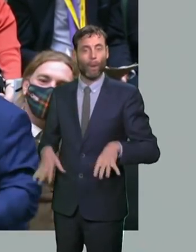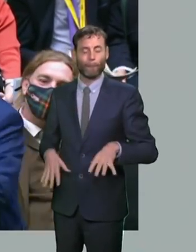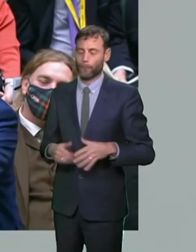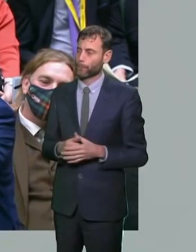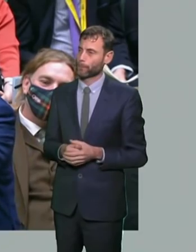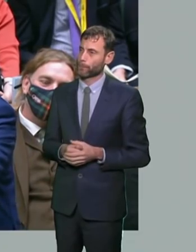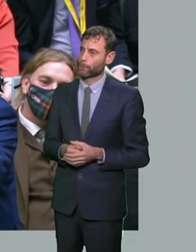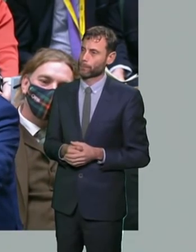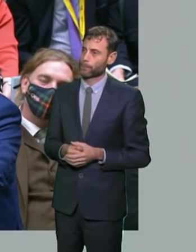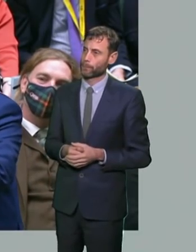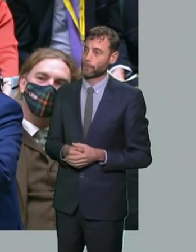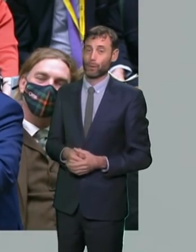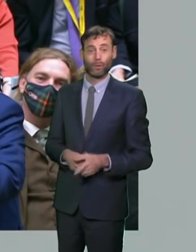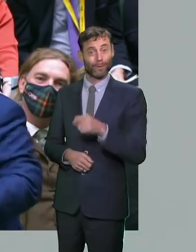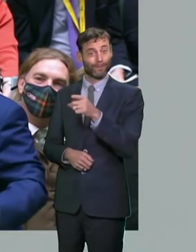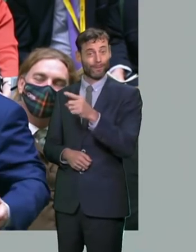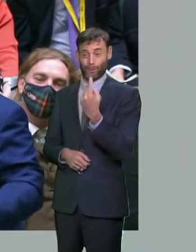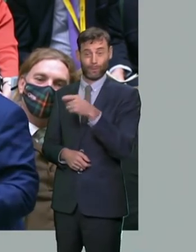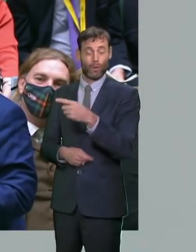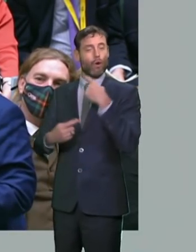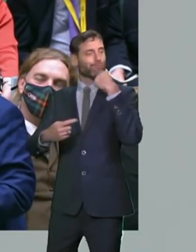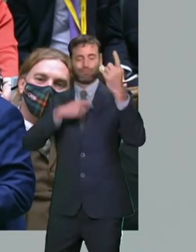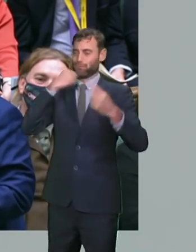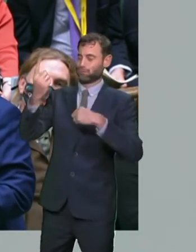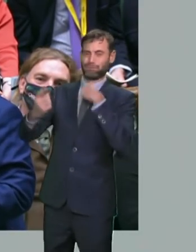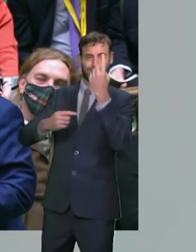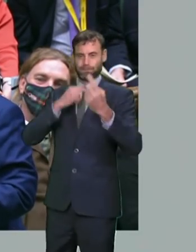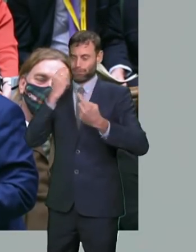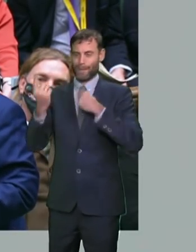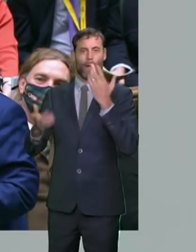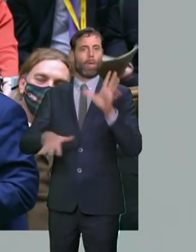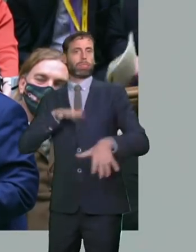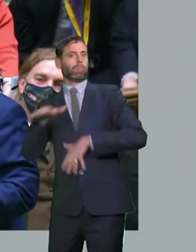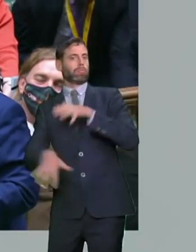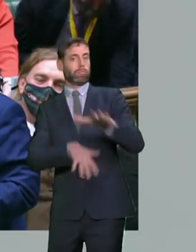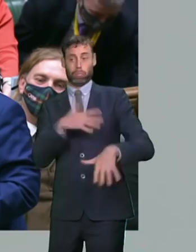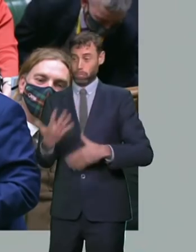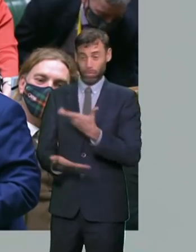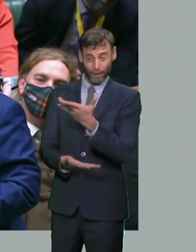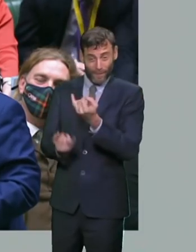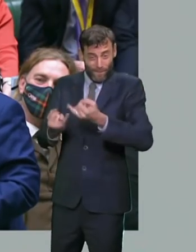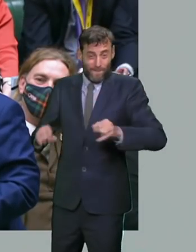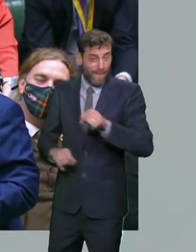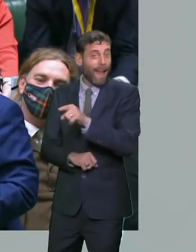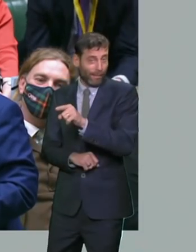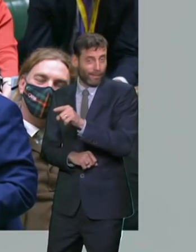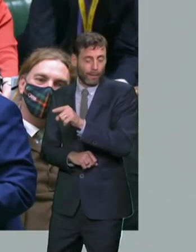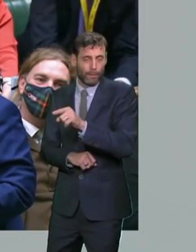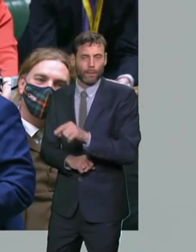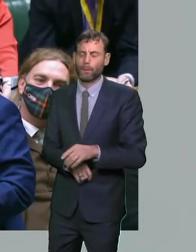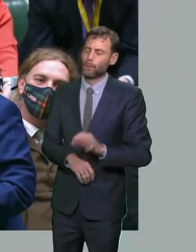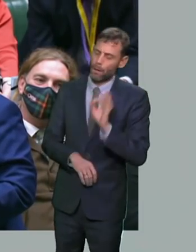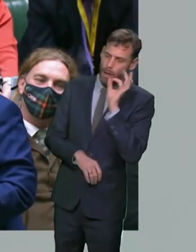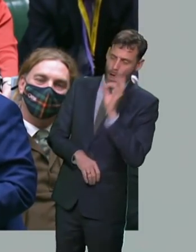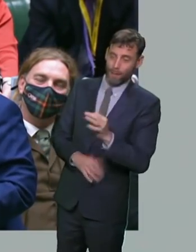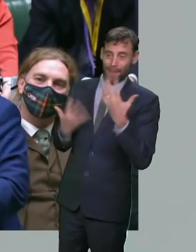is one man, a Prime Minister who is floundering in failure. Can I ask the Prime Minister, with his party falling in